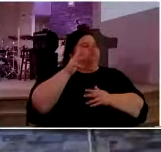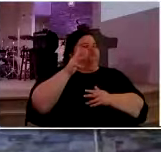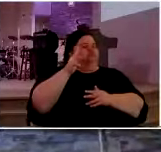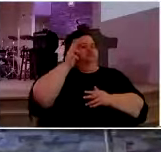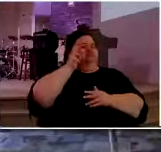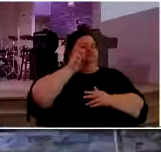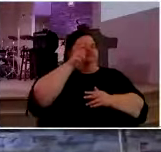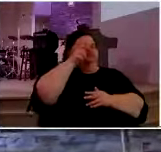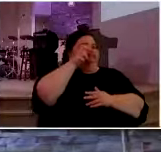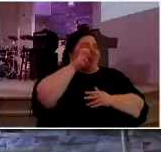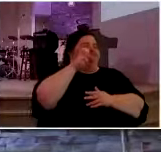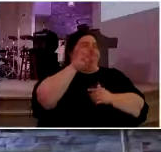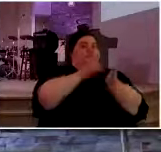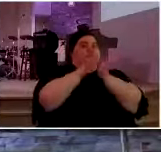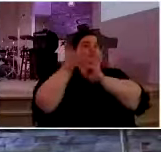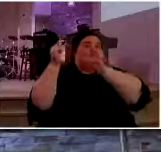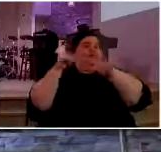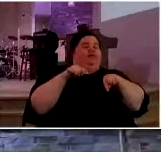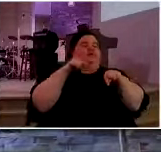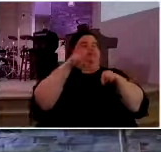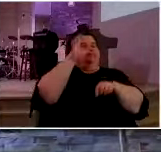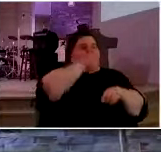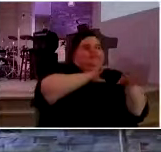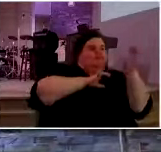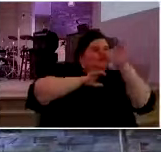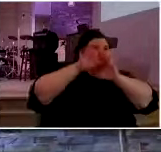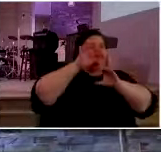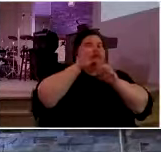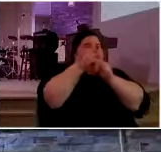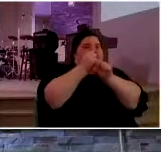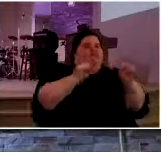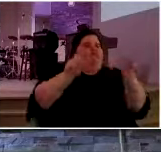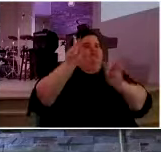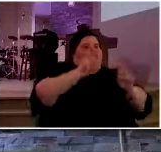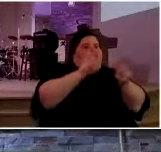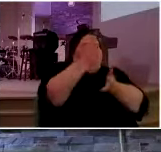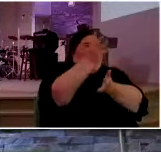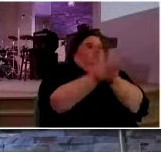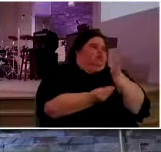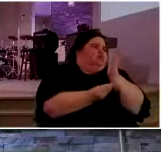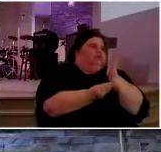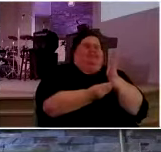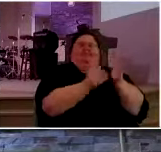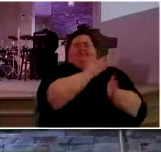save that which was lost. It's never changed.